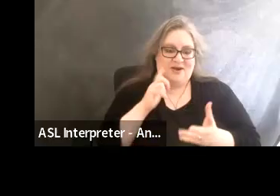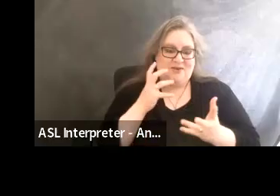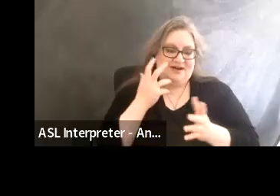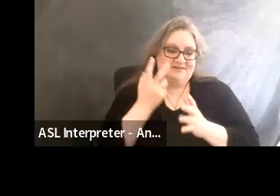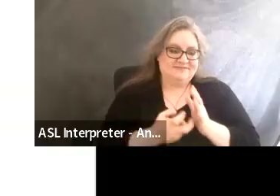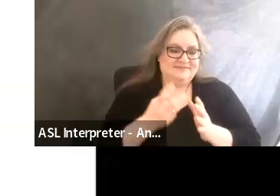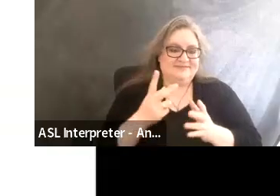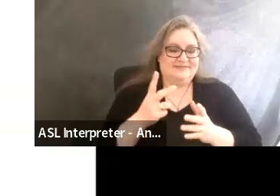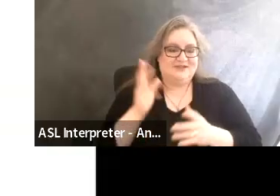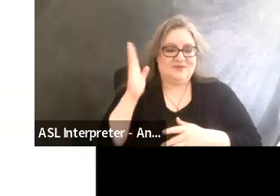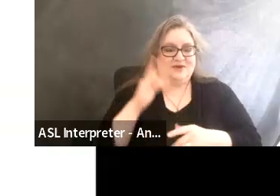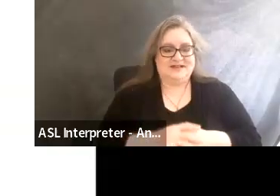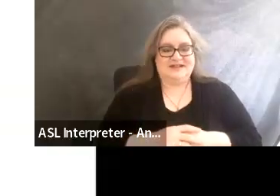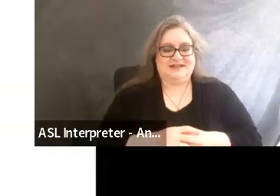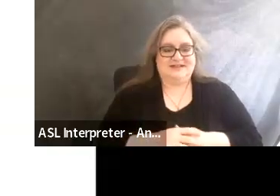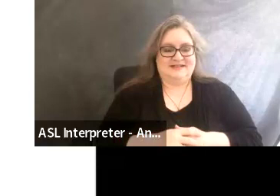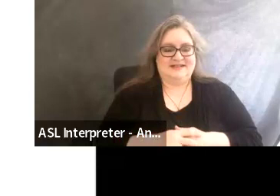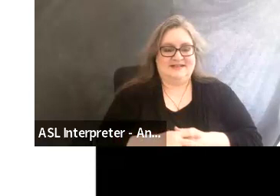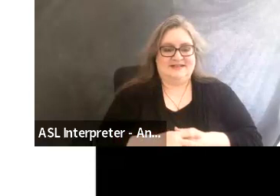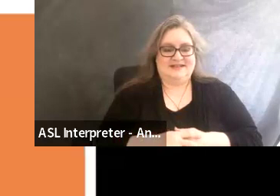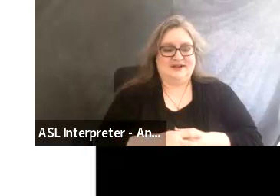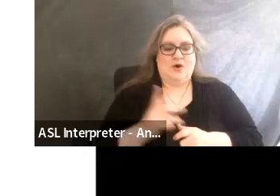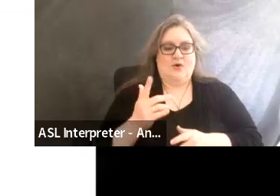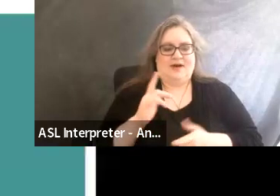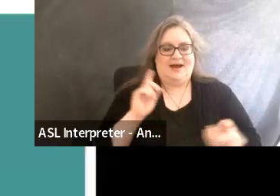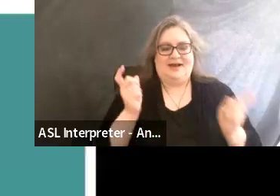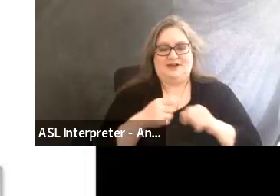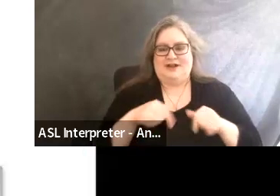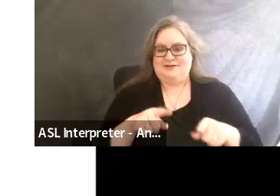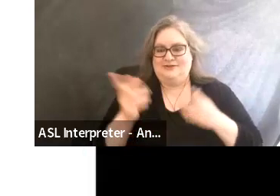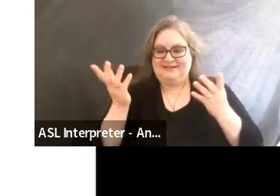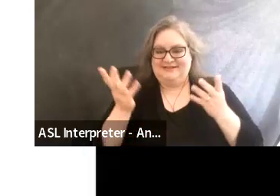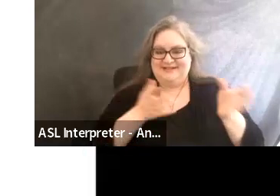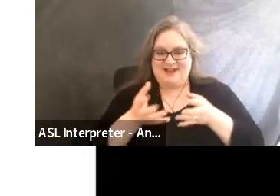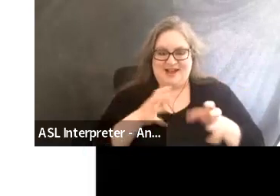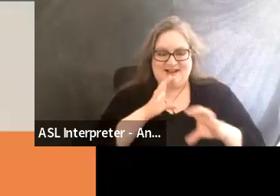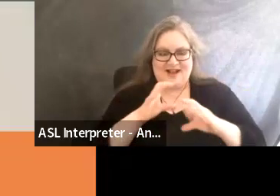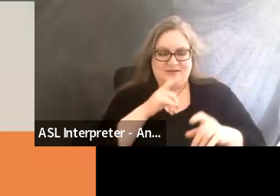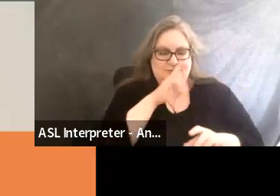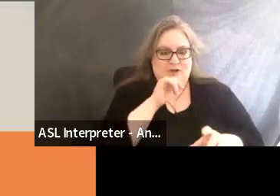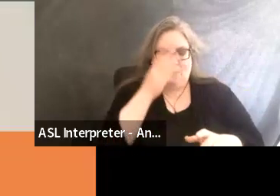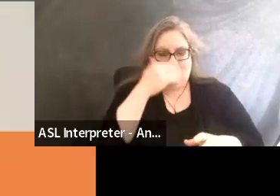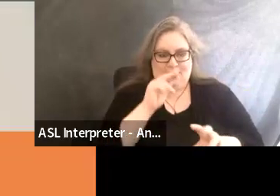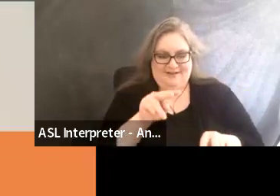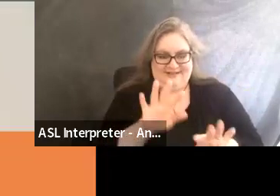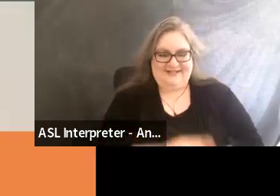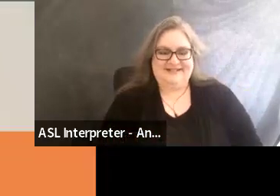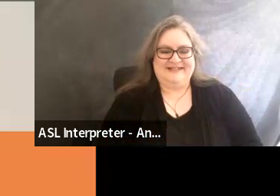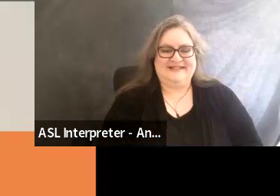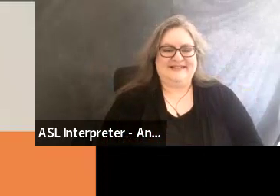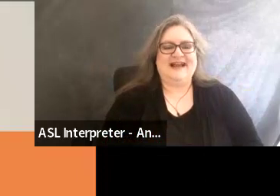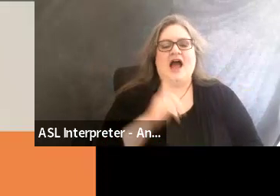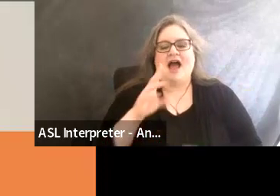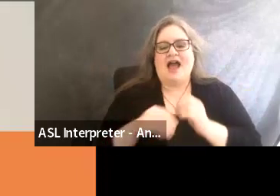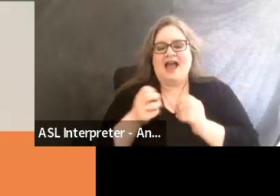If you just see it covers, oops. Oh, I changed it while we were having a conversation. Don't look at this point. Okay, here. I added a